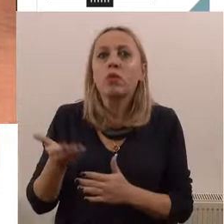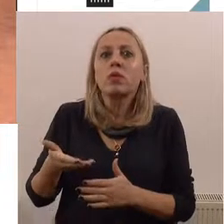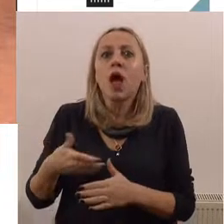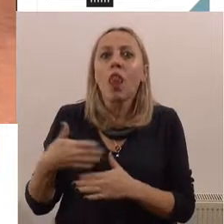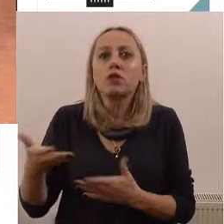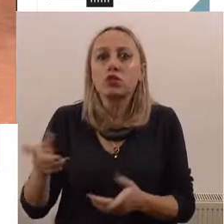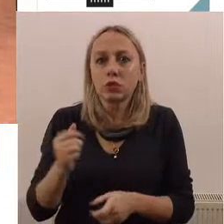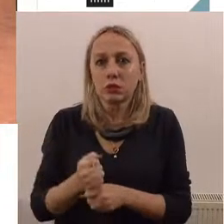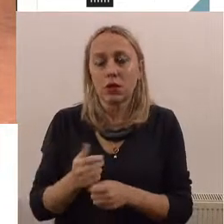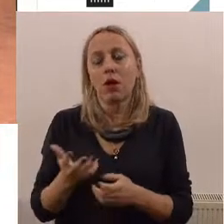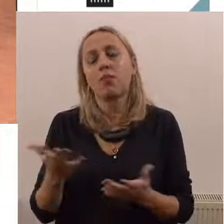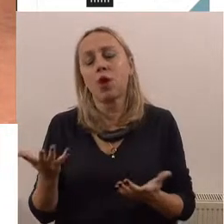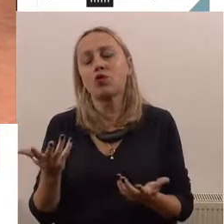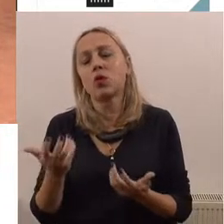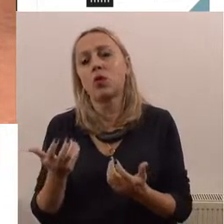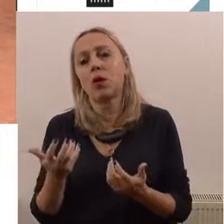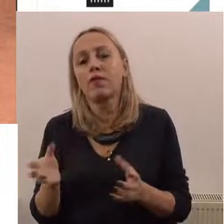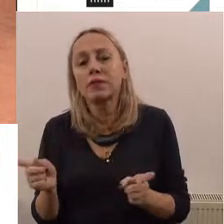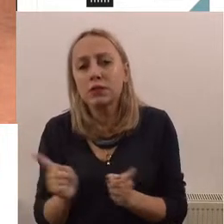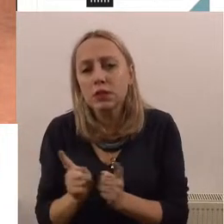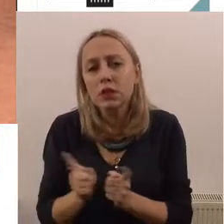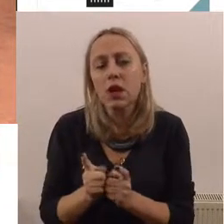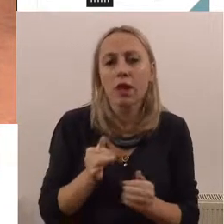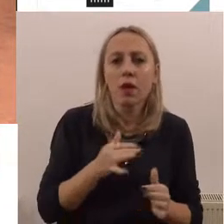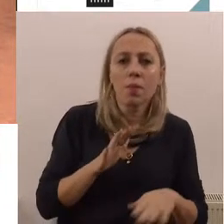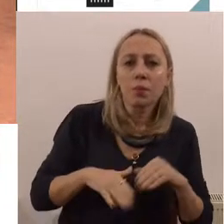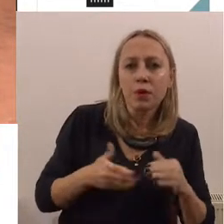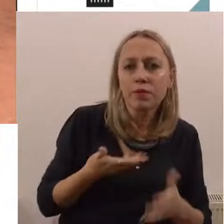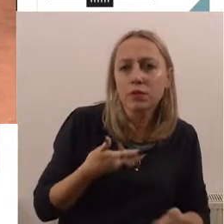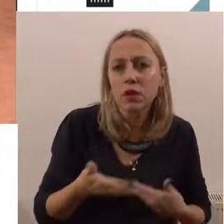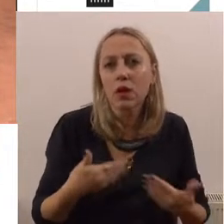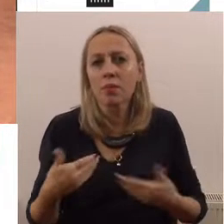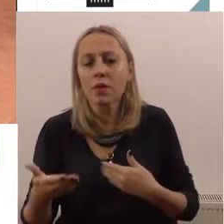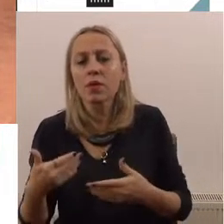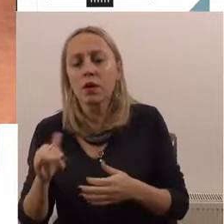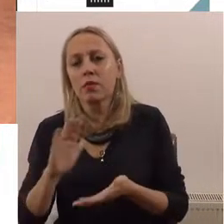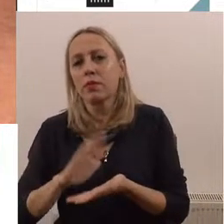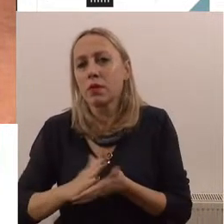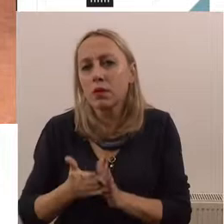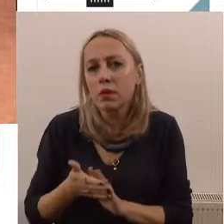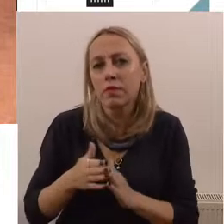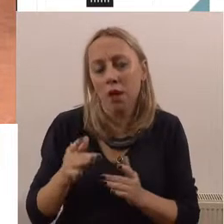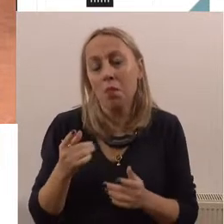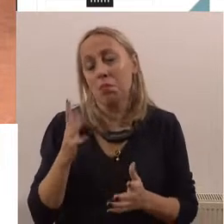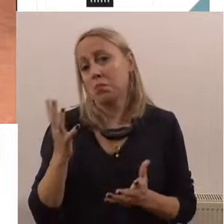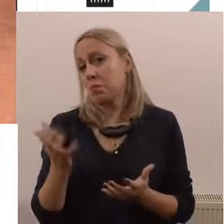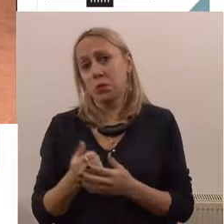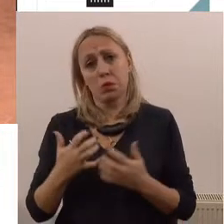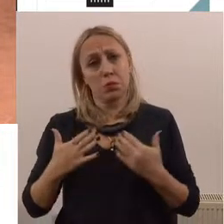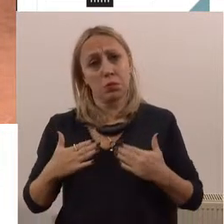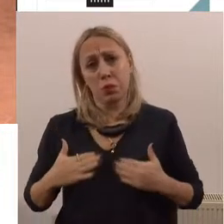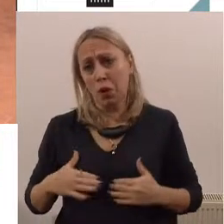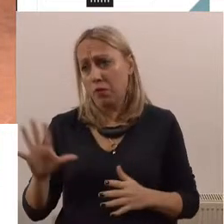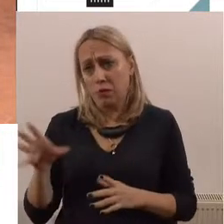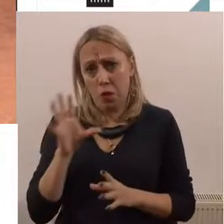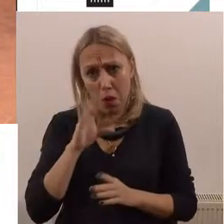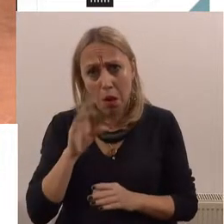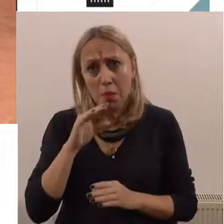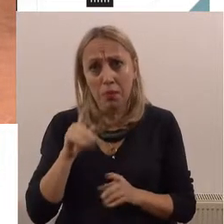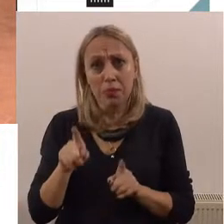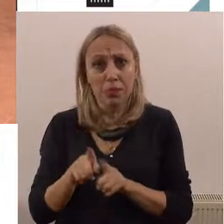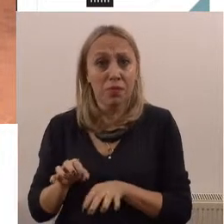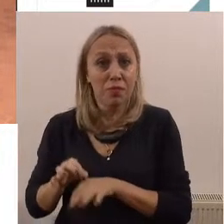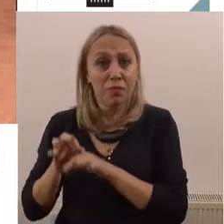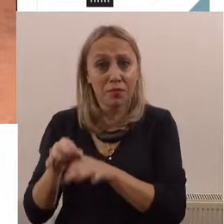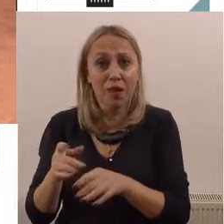imagine a dog in a hall where Bruegel's or Botticelli paintings are. We just demonstrated